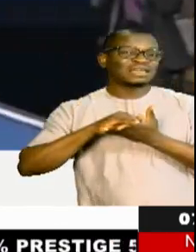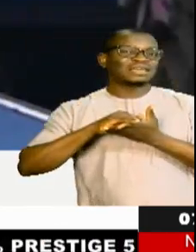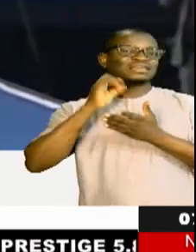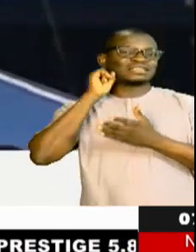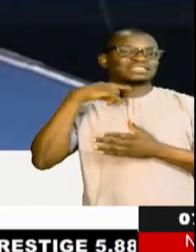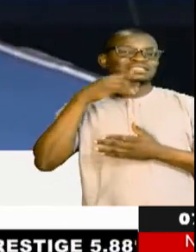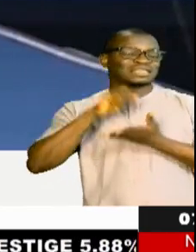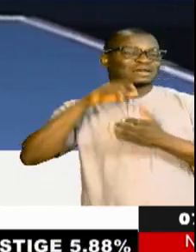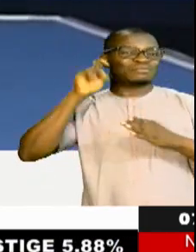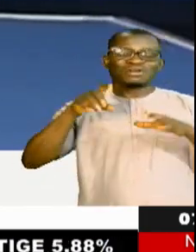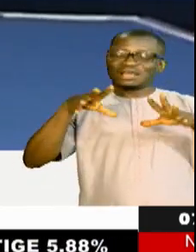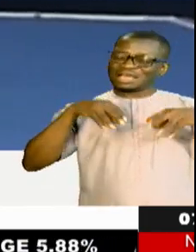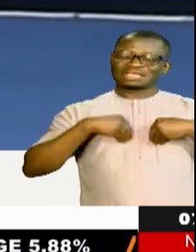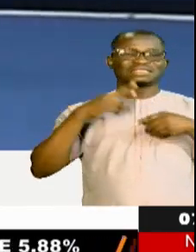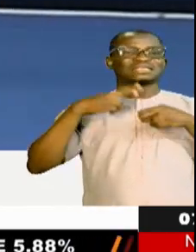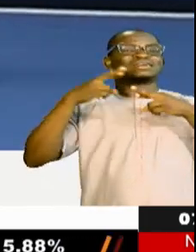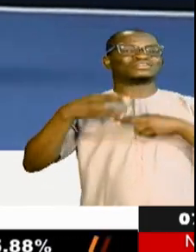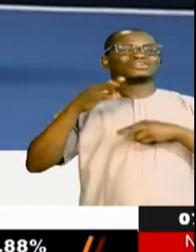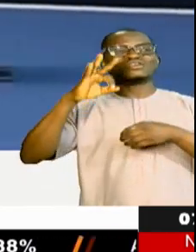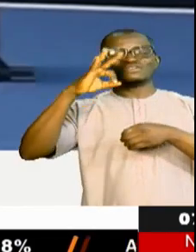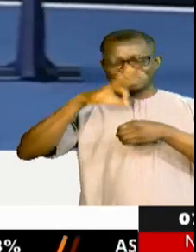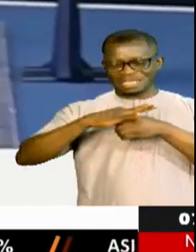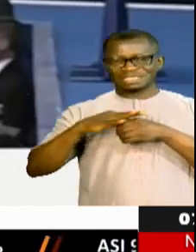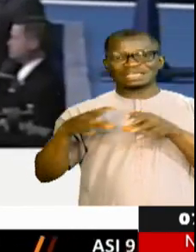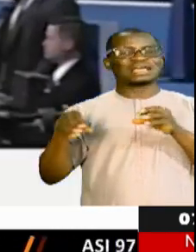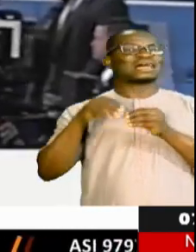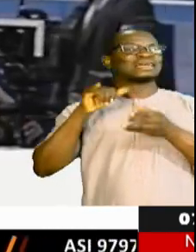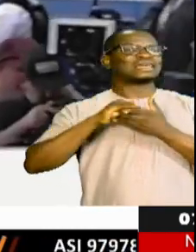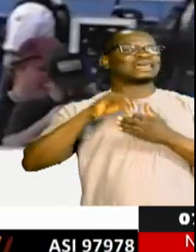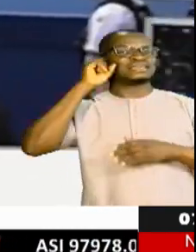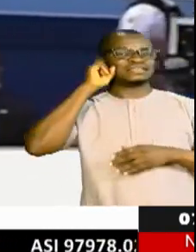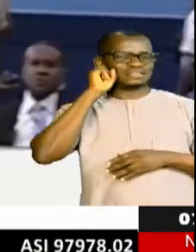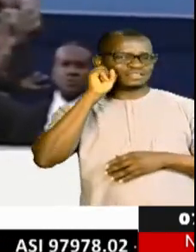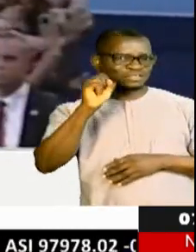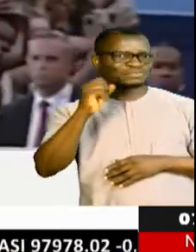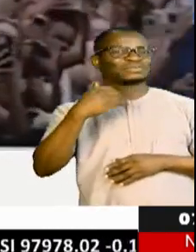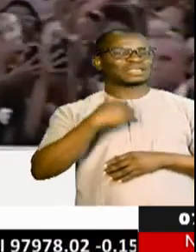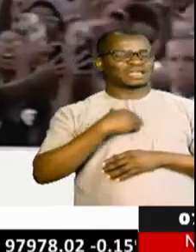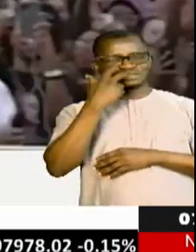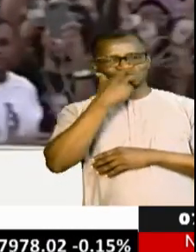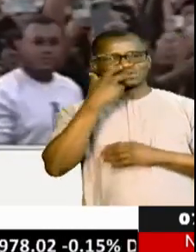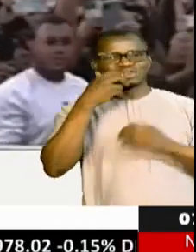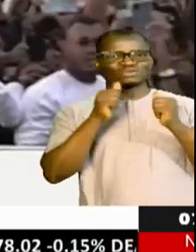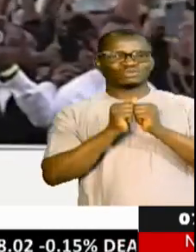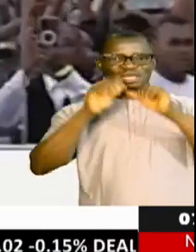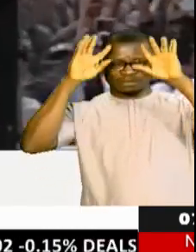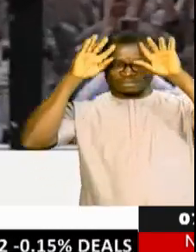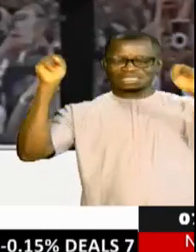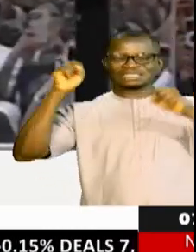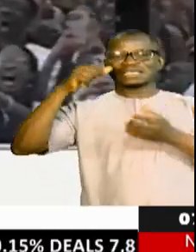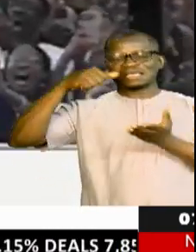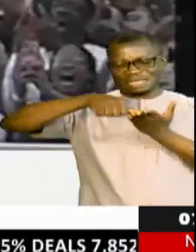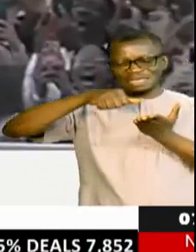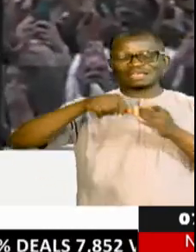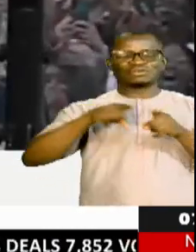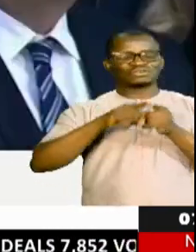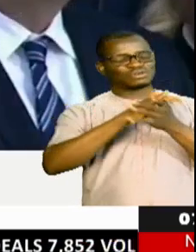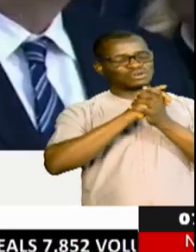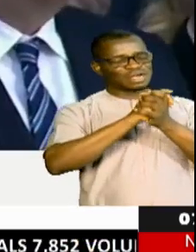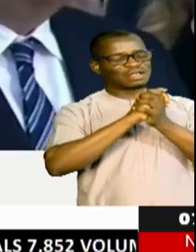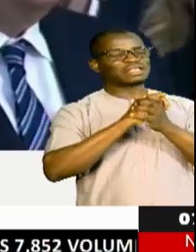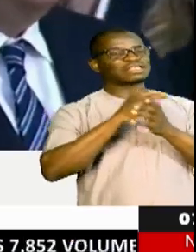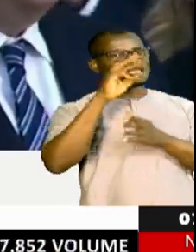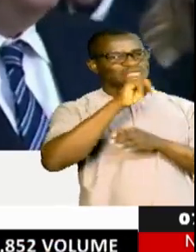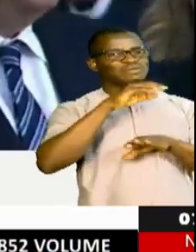the results of the election, adding that she had spoken with President-elect and congratulated him on